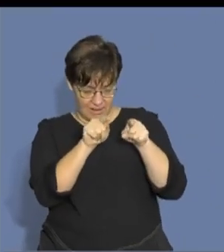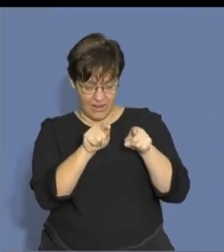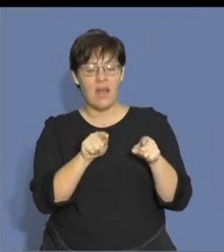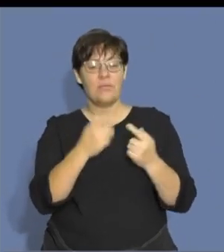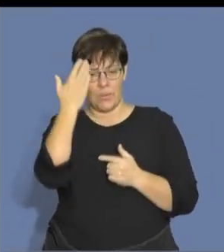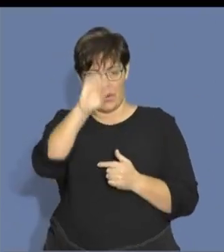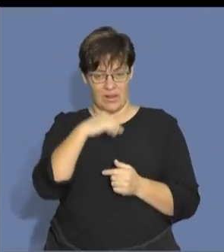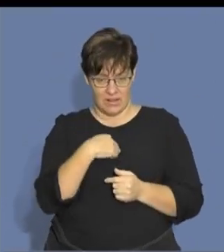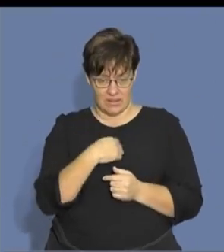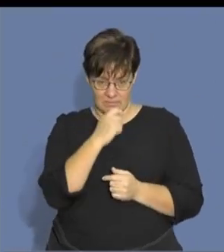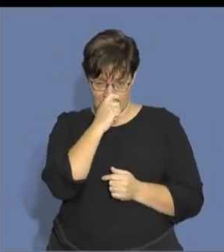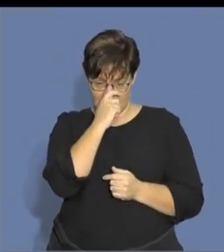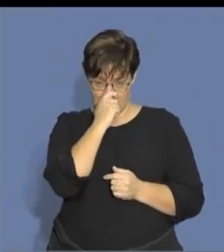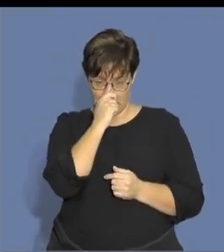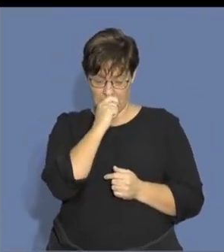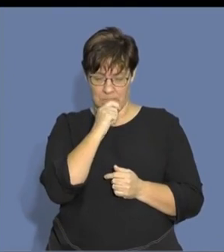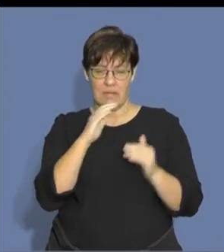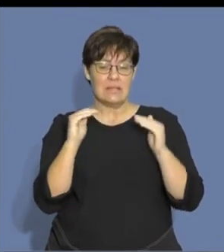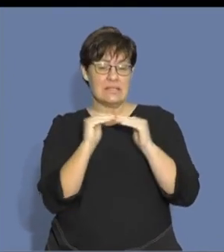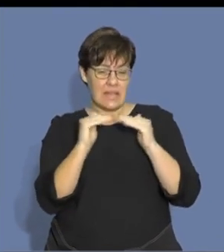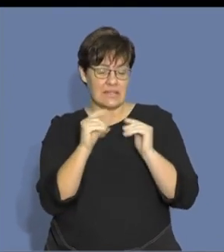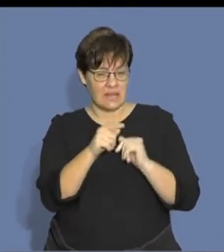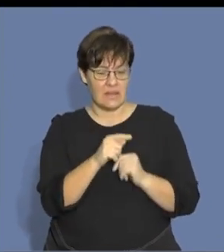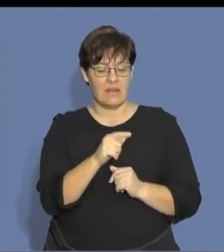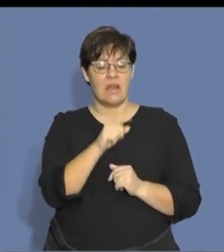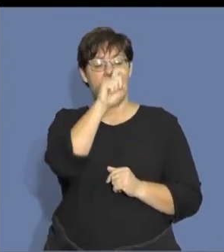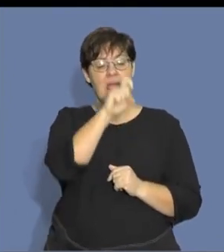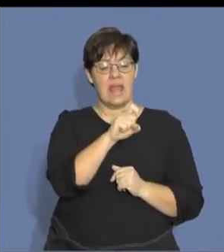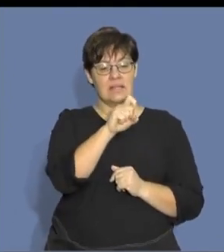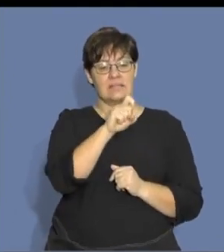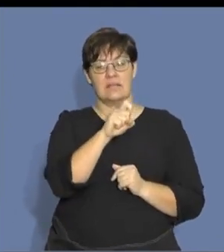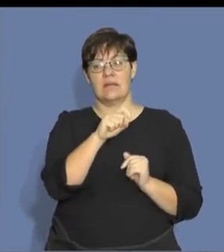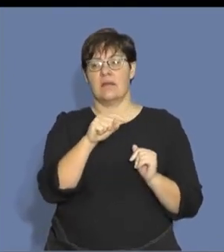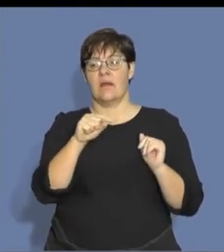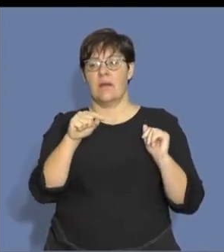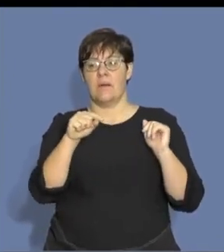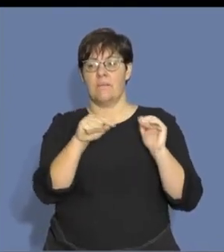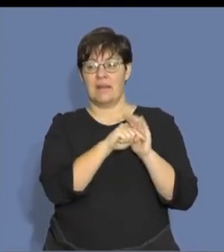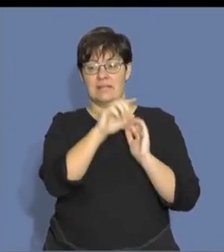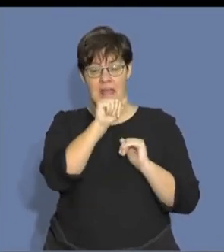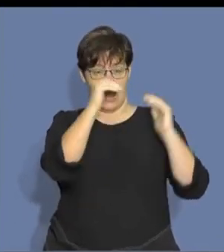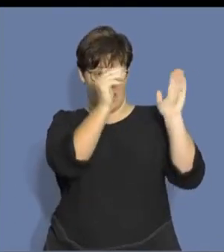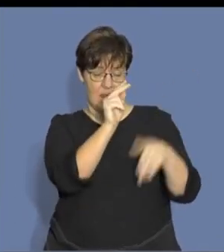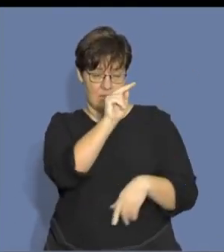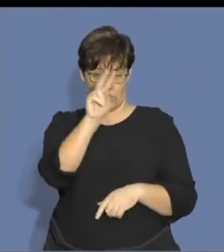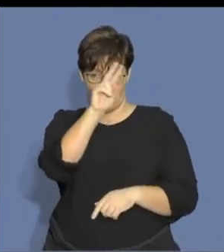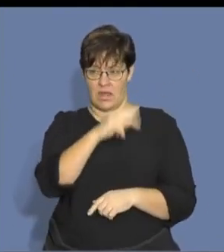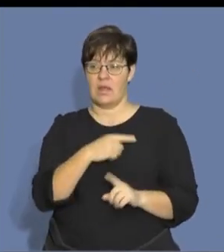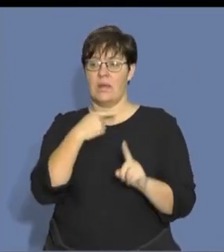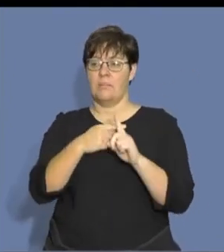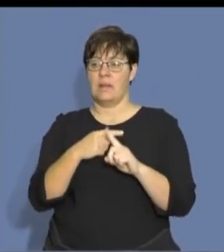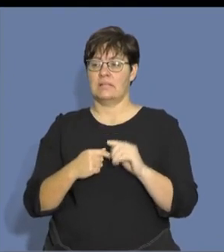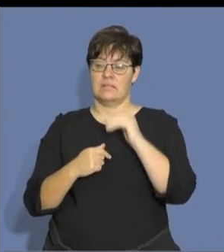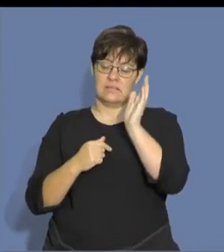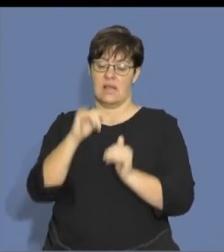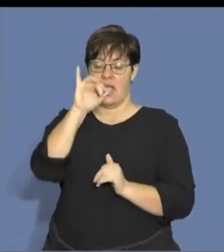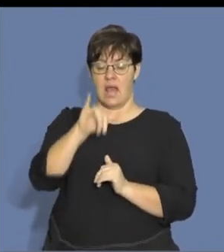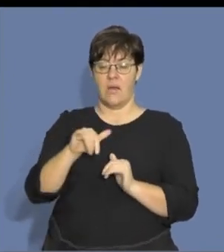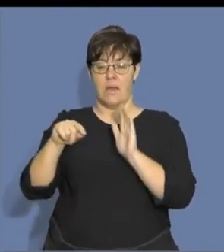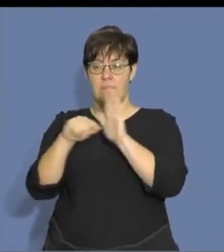that my standard form is x minus a squared plus y minus b squared is equal to r